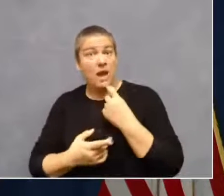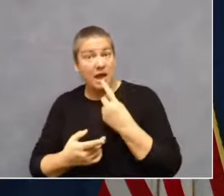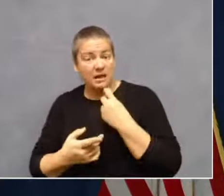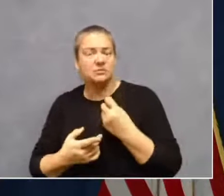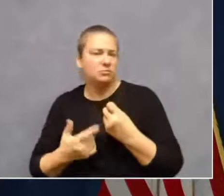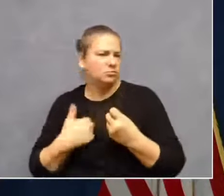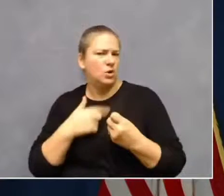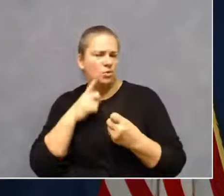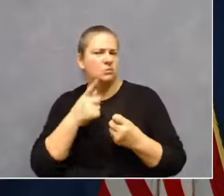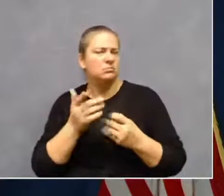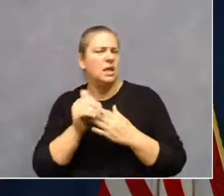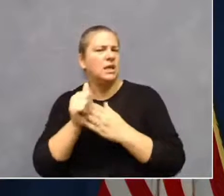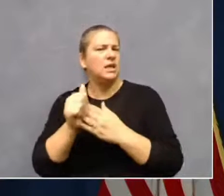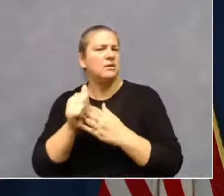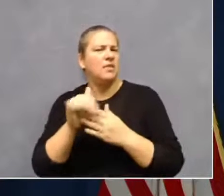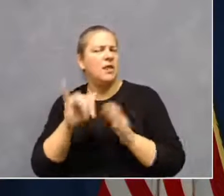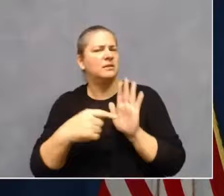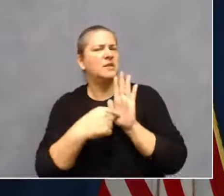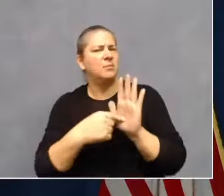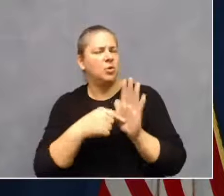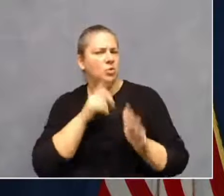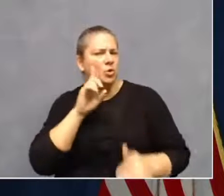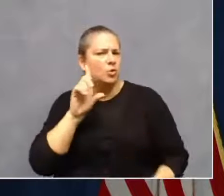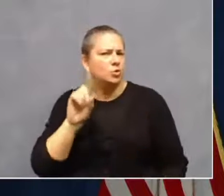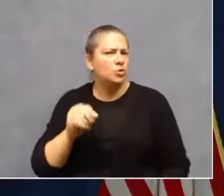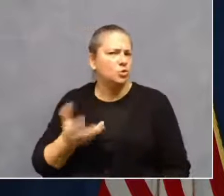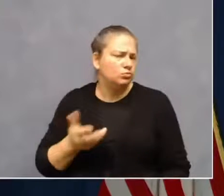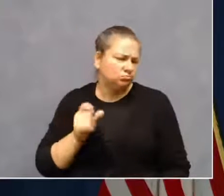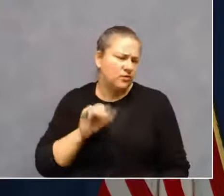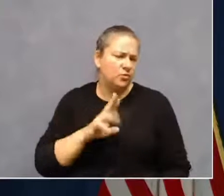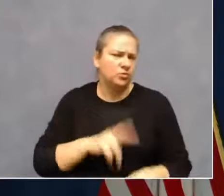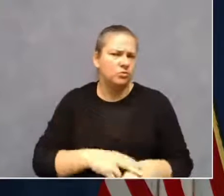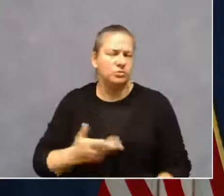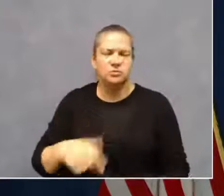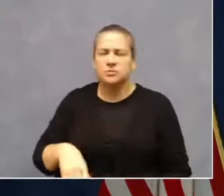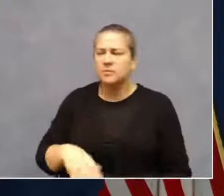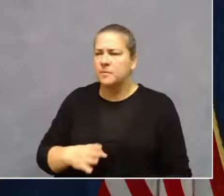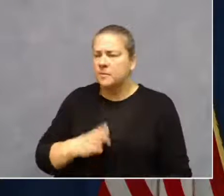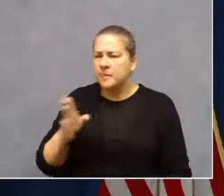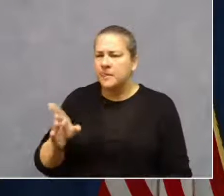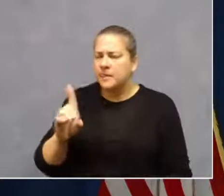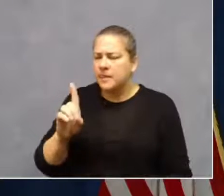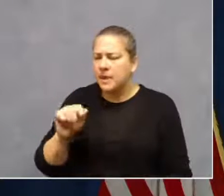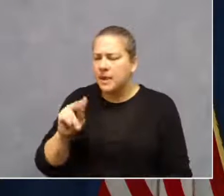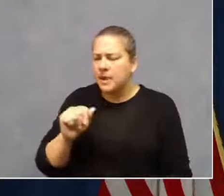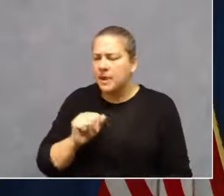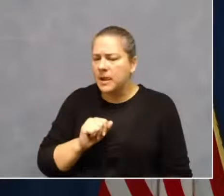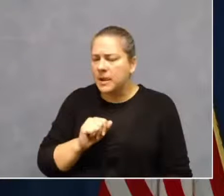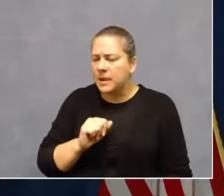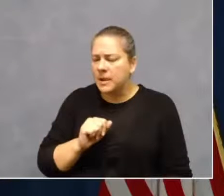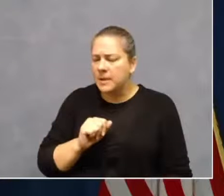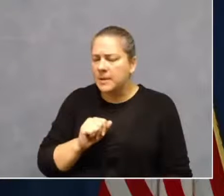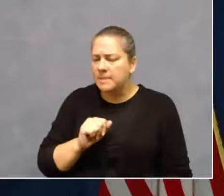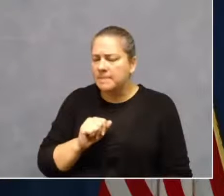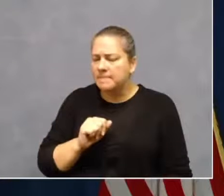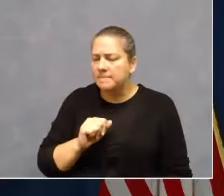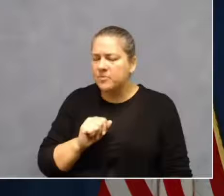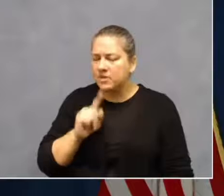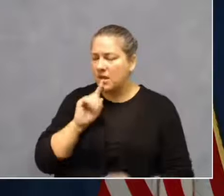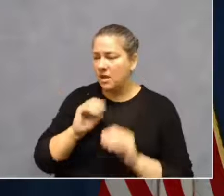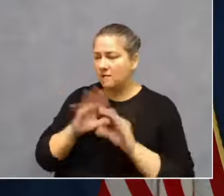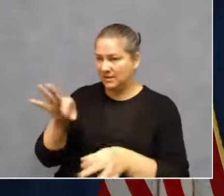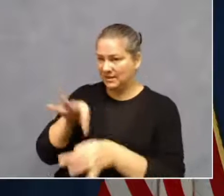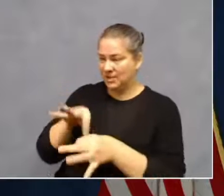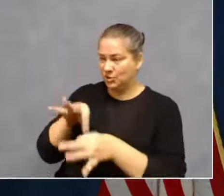example. So absolutely. Daniel? Yeah, so obviously election day is next Tuesday. We're